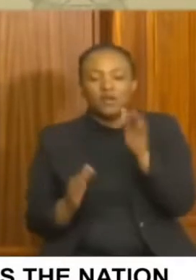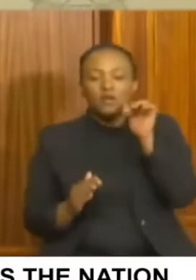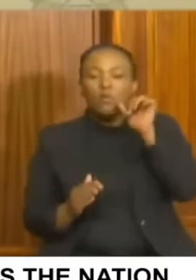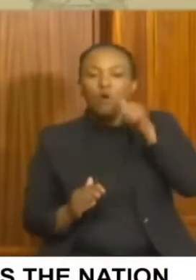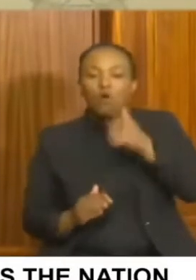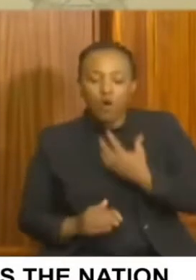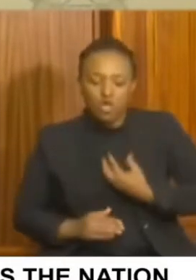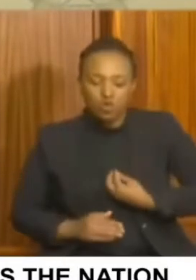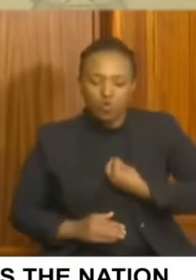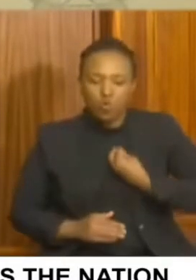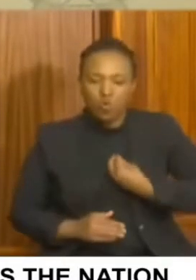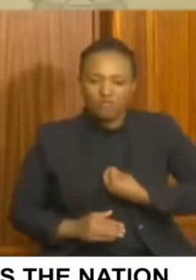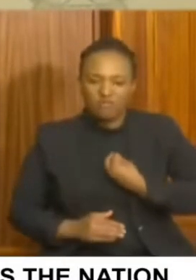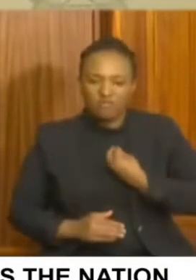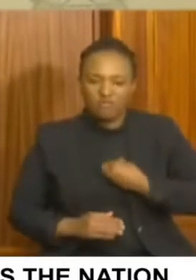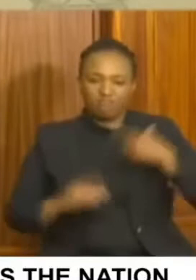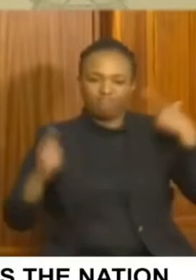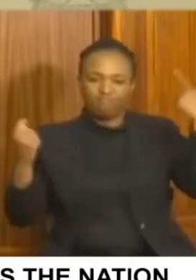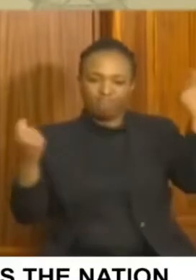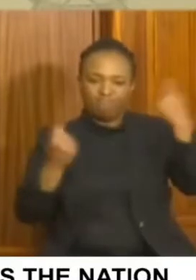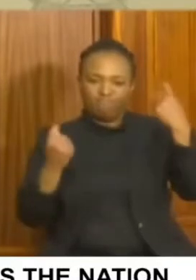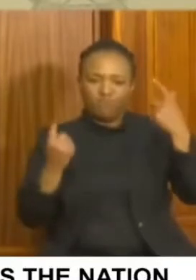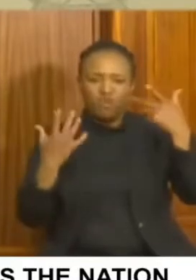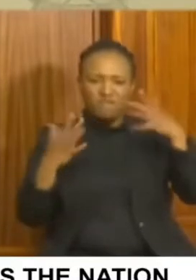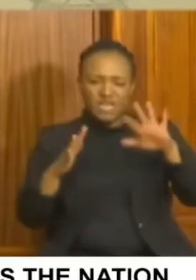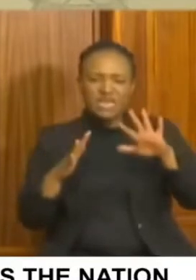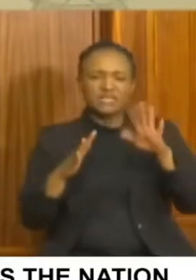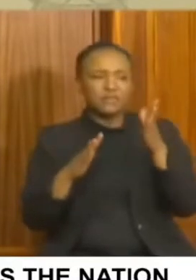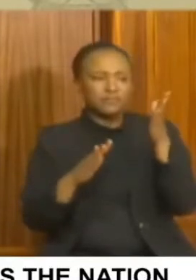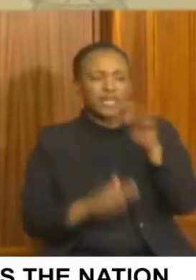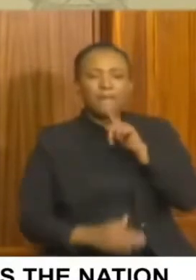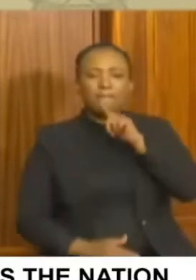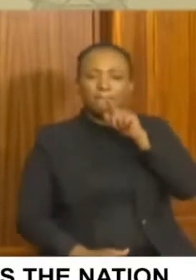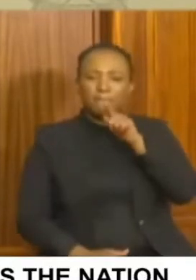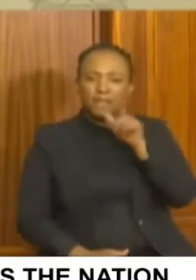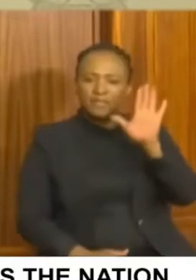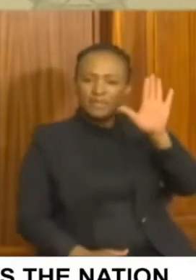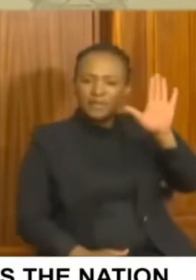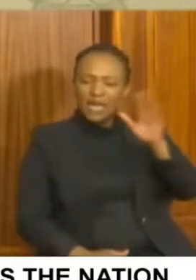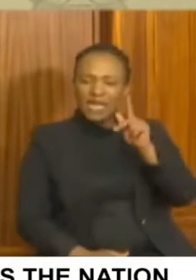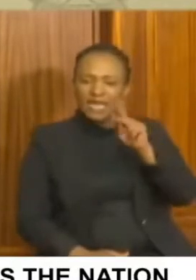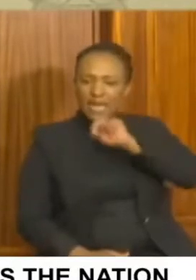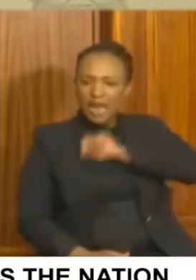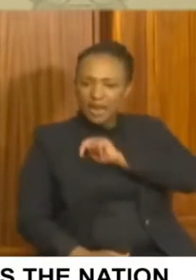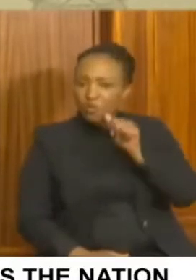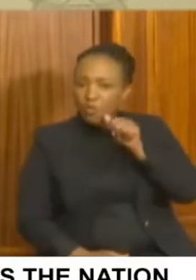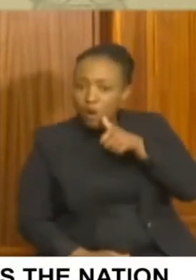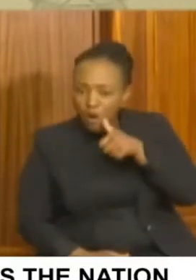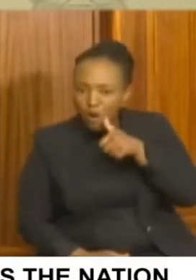tomorrow's Youth Day commemoration, which was scheduled to be held in Pietermaritzburg in KZN